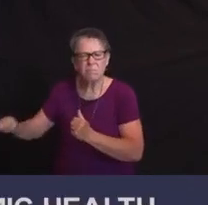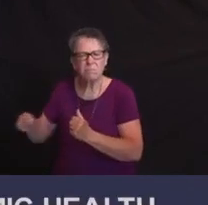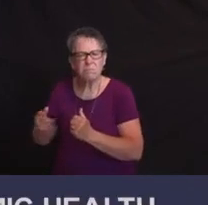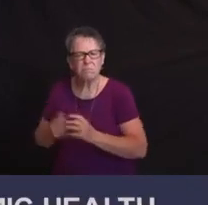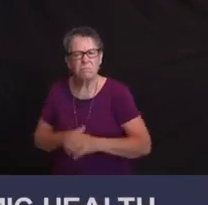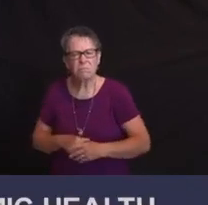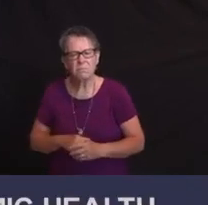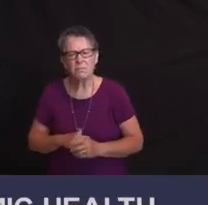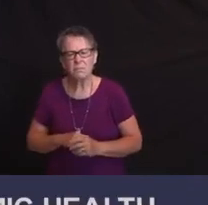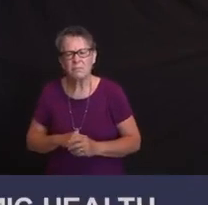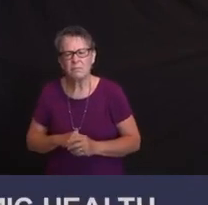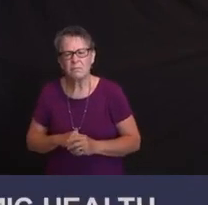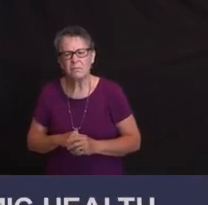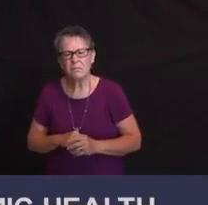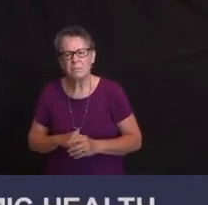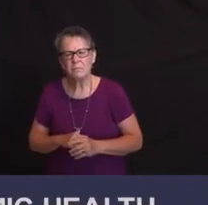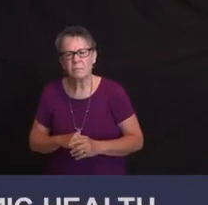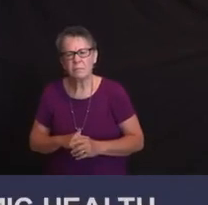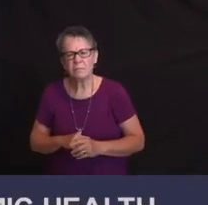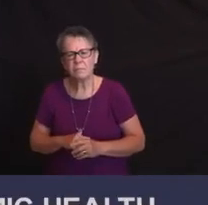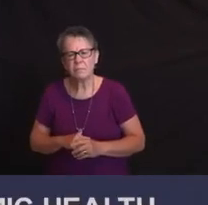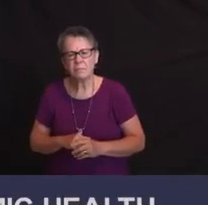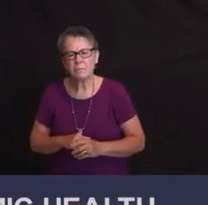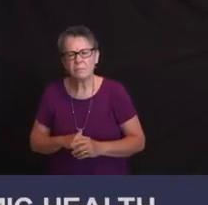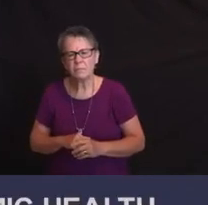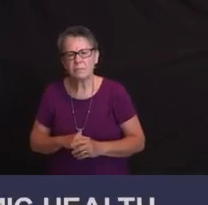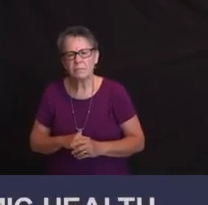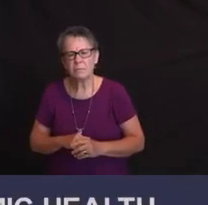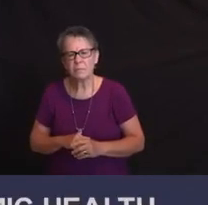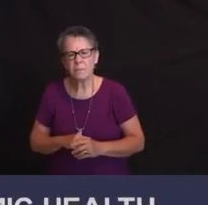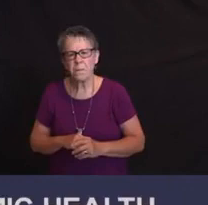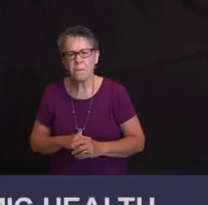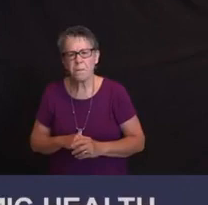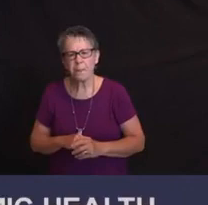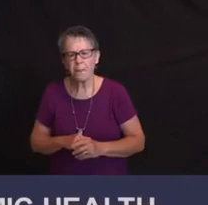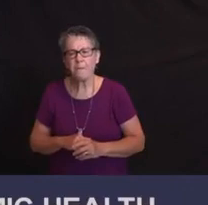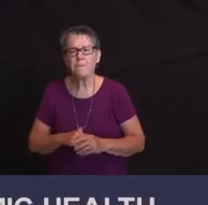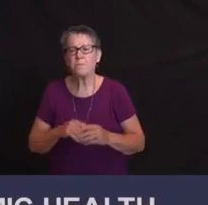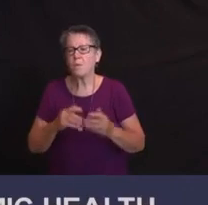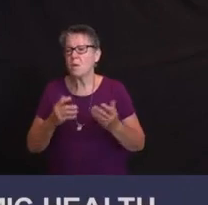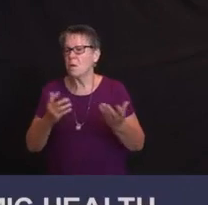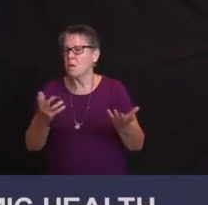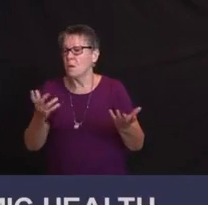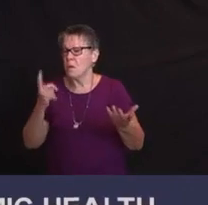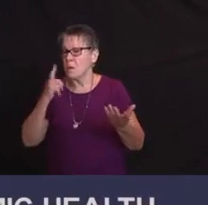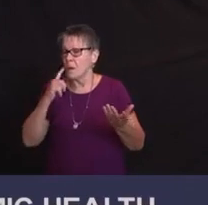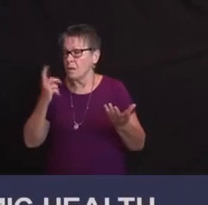report. Good to have you back. With that, I think we're going to